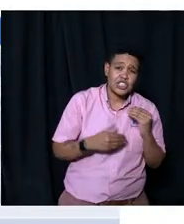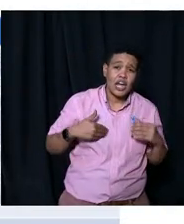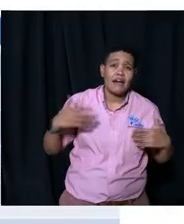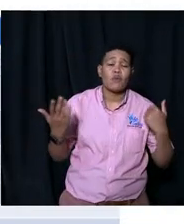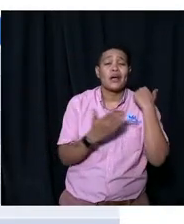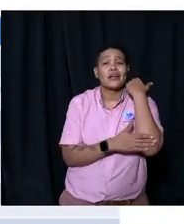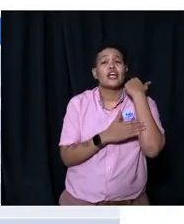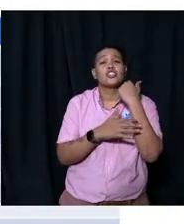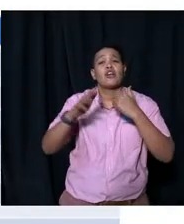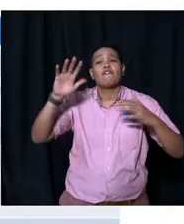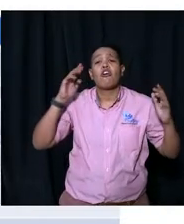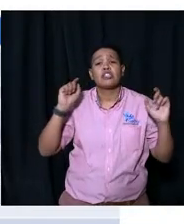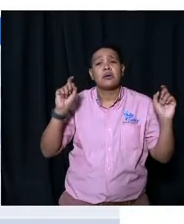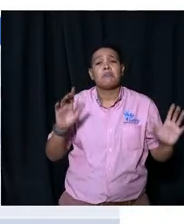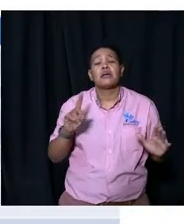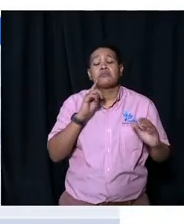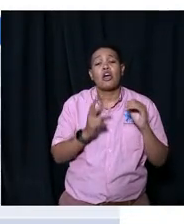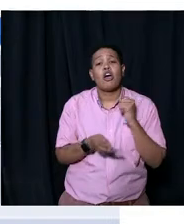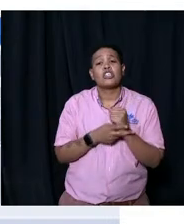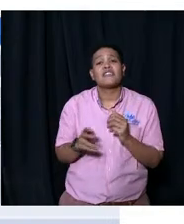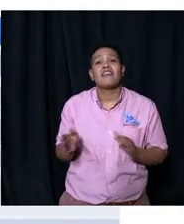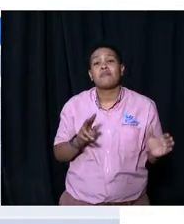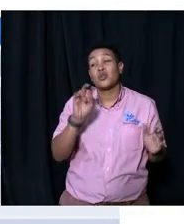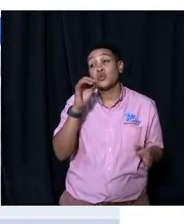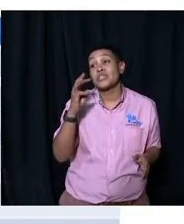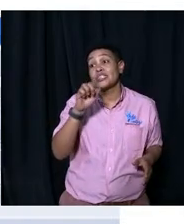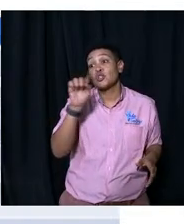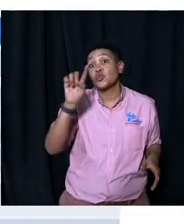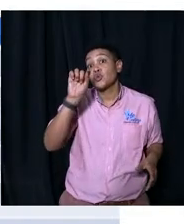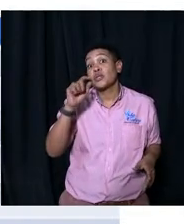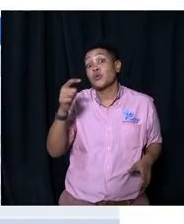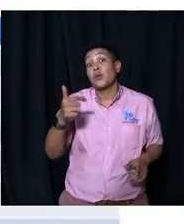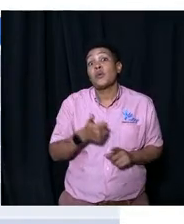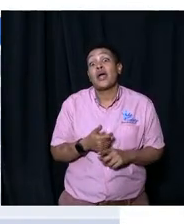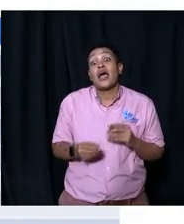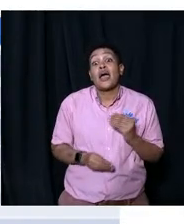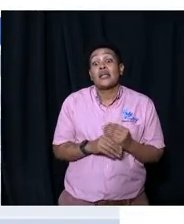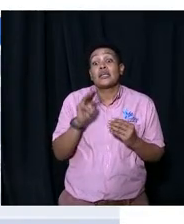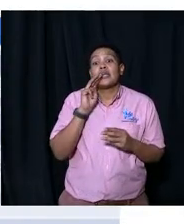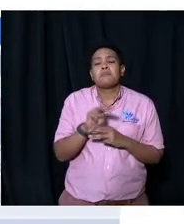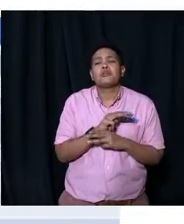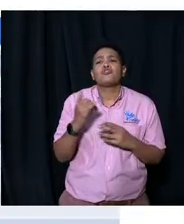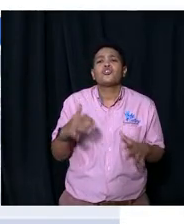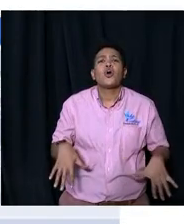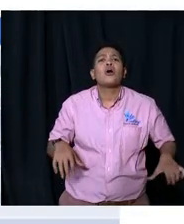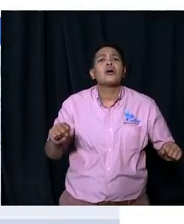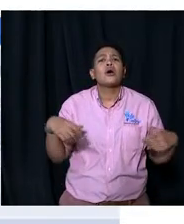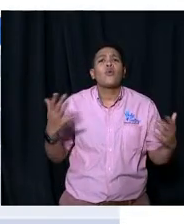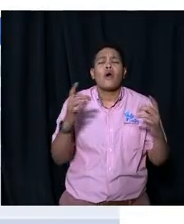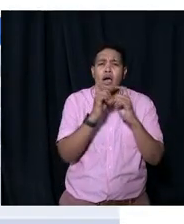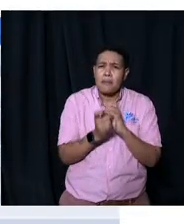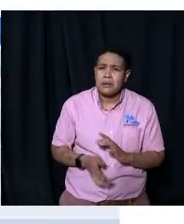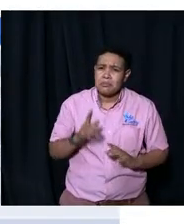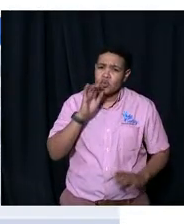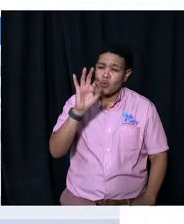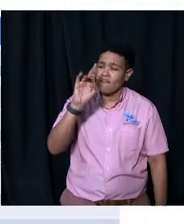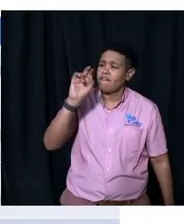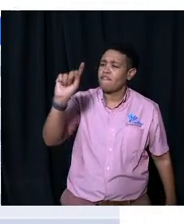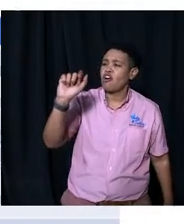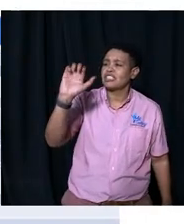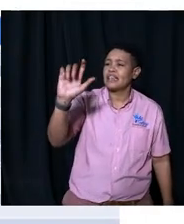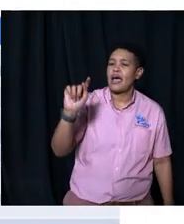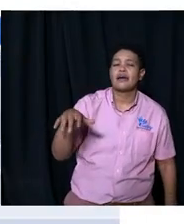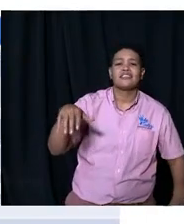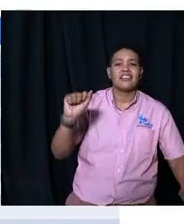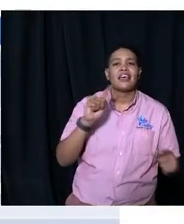National Forest Management and Conservation Plan, 2016 to 2021. And the ministry is currently undertaking amendments to the Forest Act. In